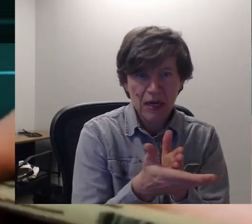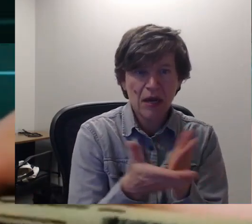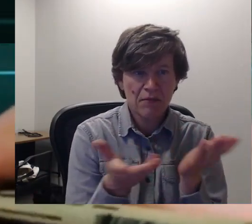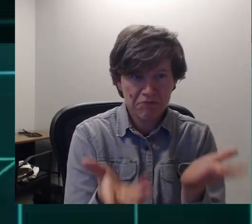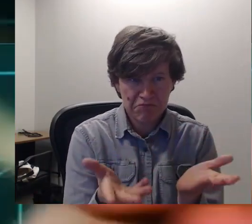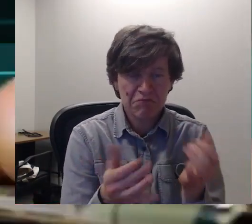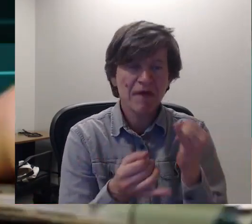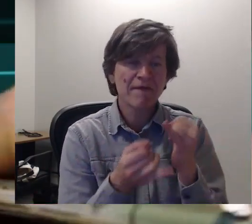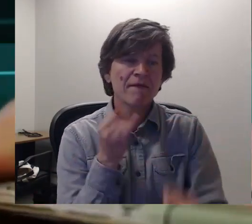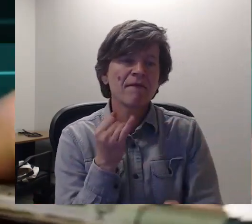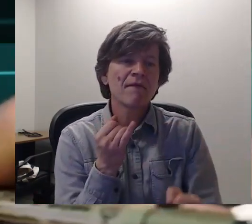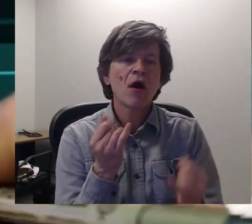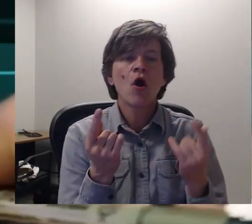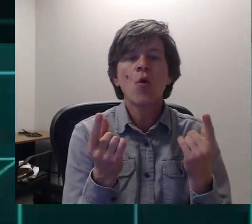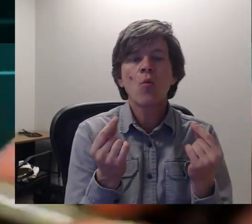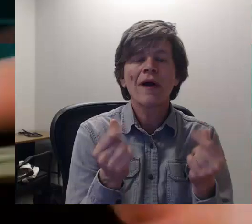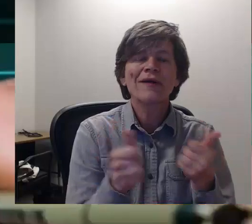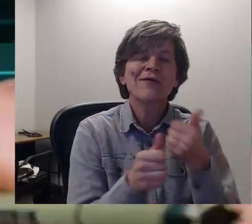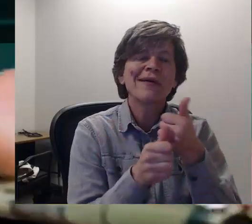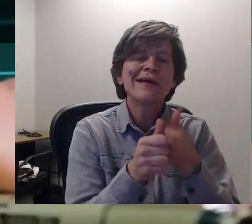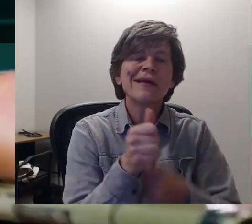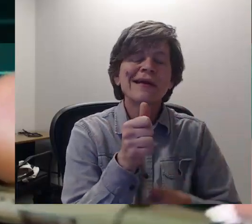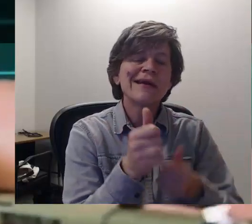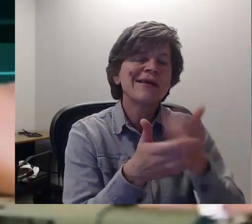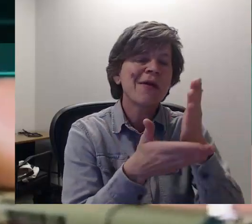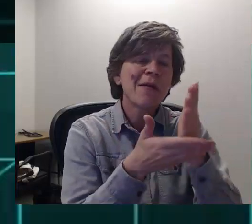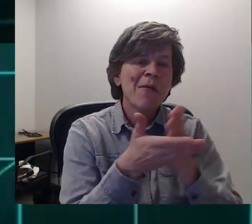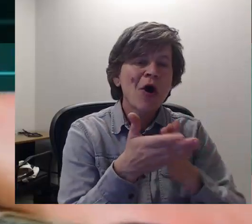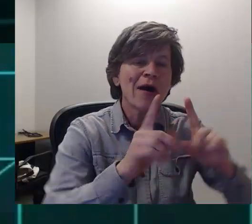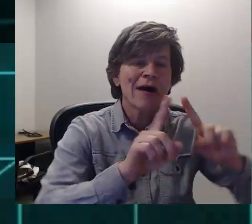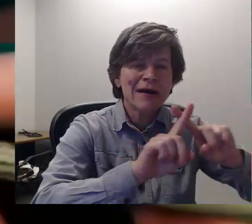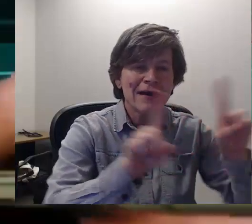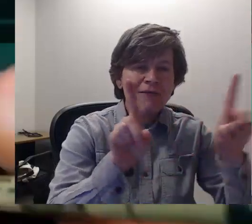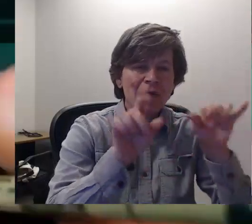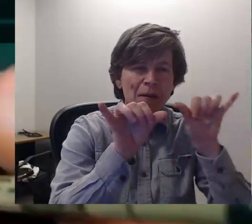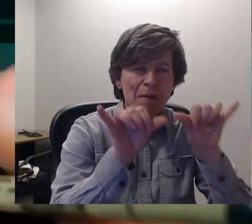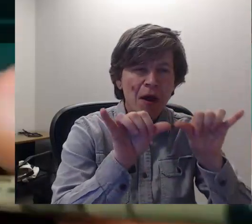And finally, we fill each of those spaces with different patterns.